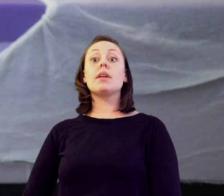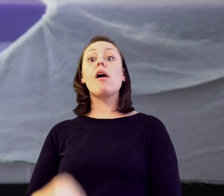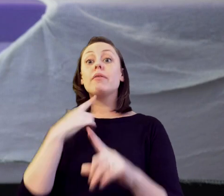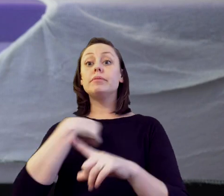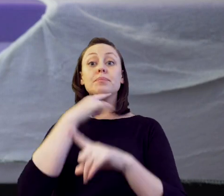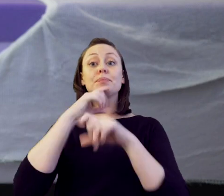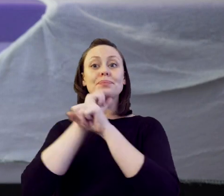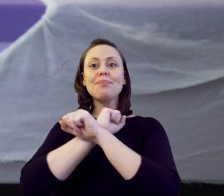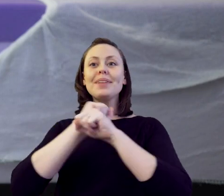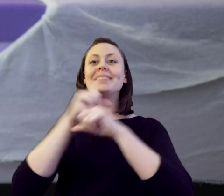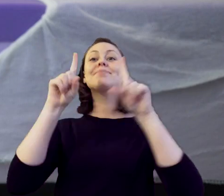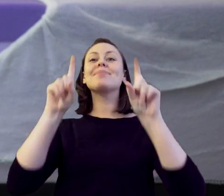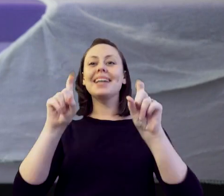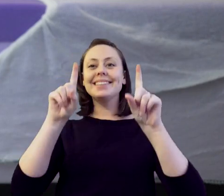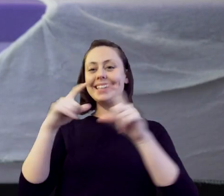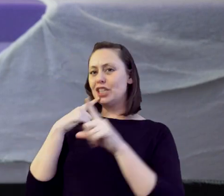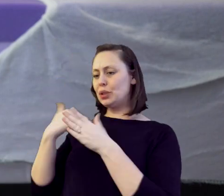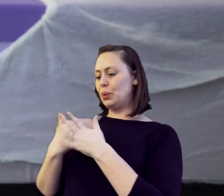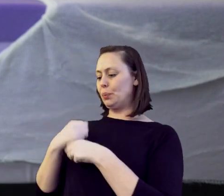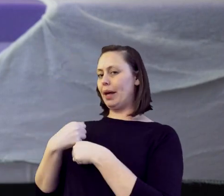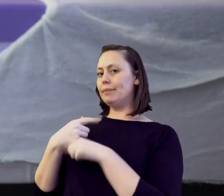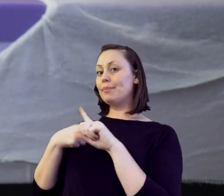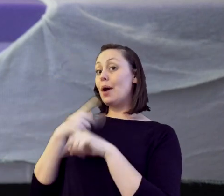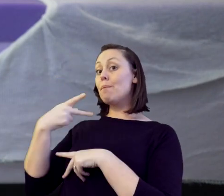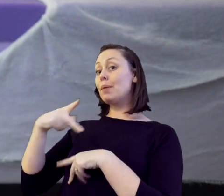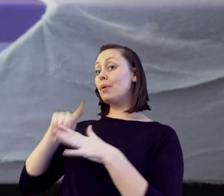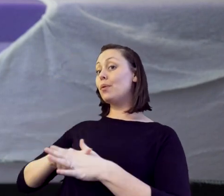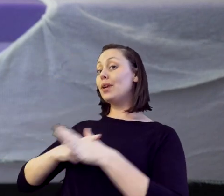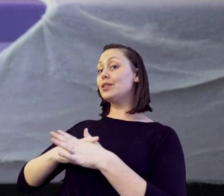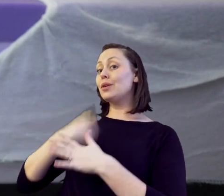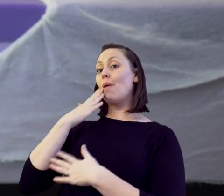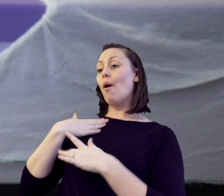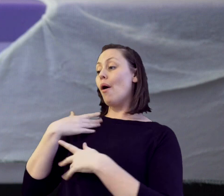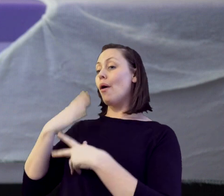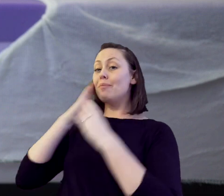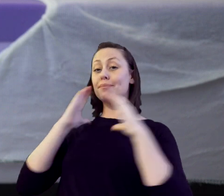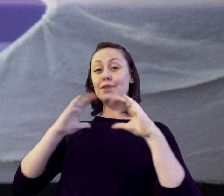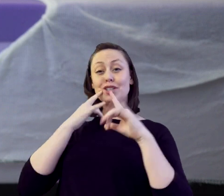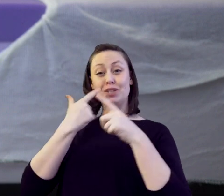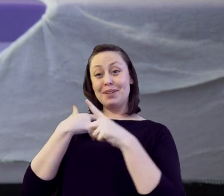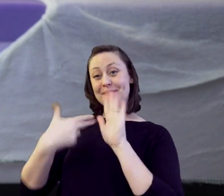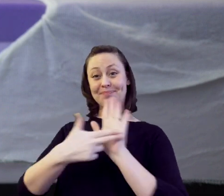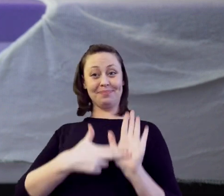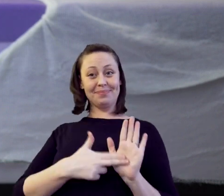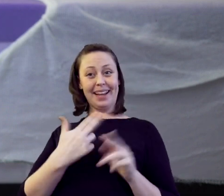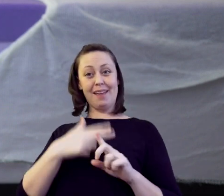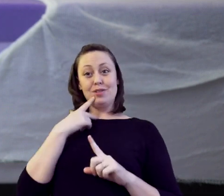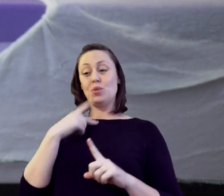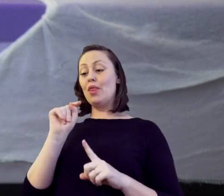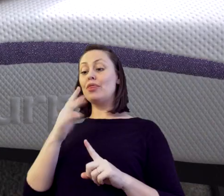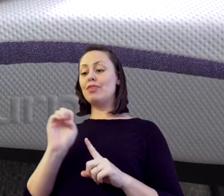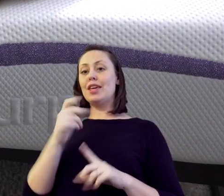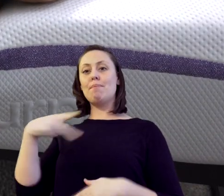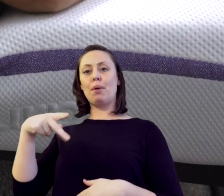So we're actually testing the remade Purple original mattress, which has been renamed just the Purple